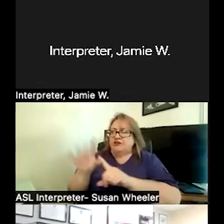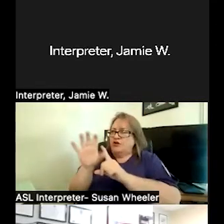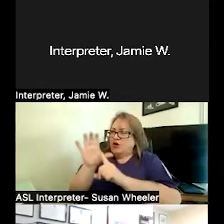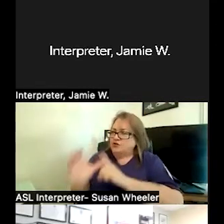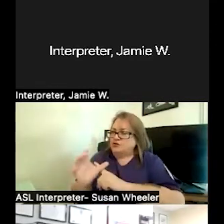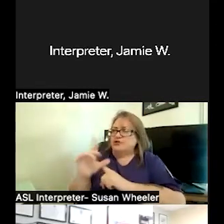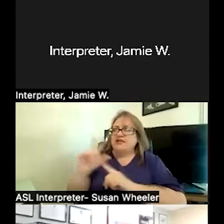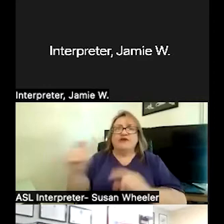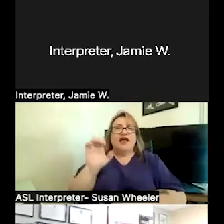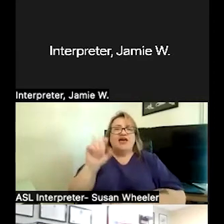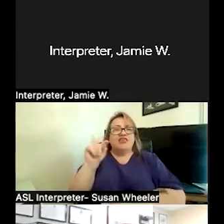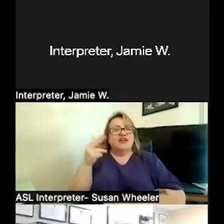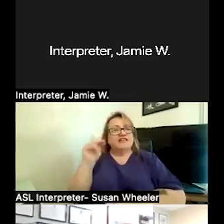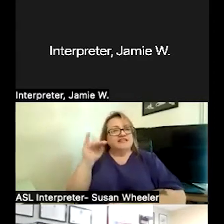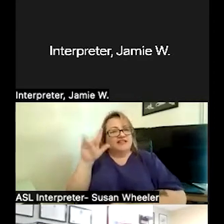ethnicities. Next.